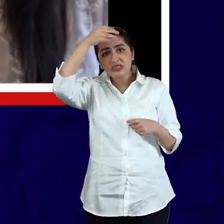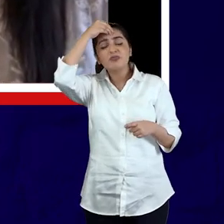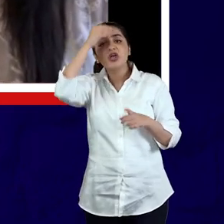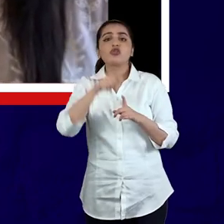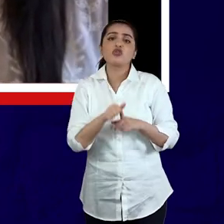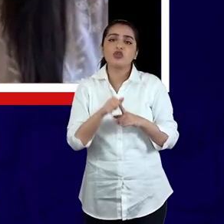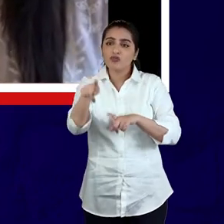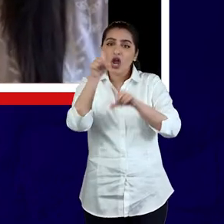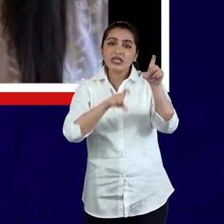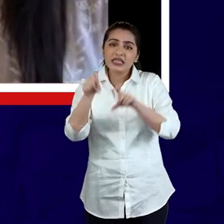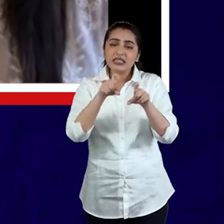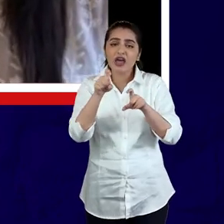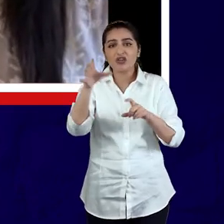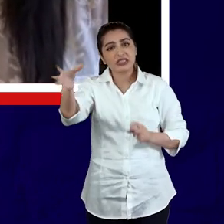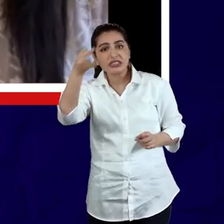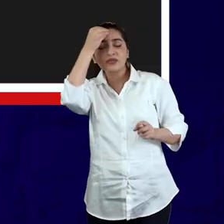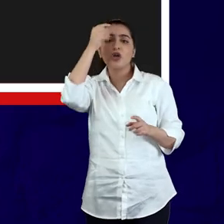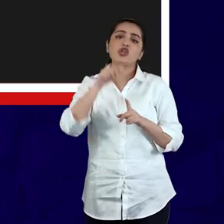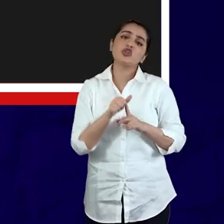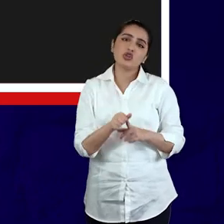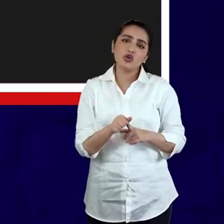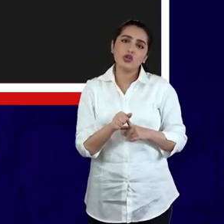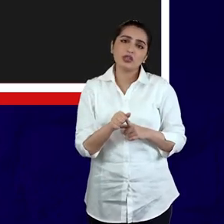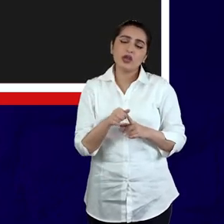responsibility, I think, that designers now should take.